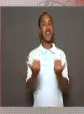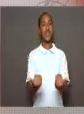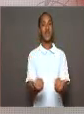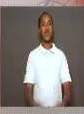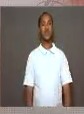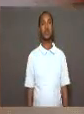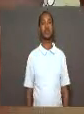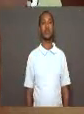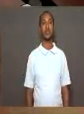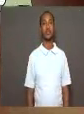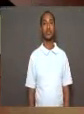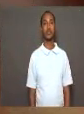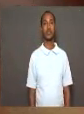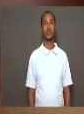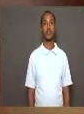begin now.